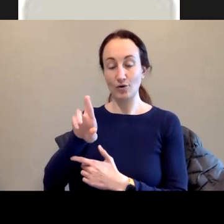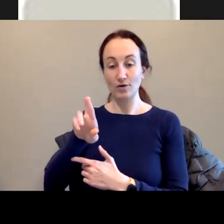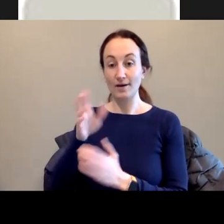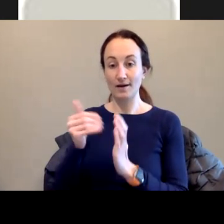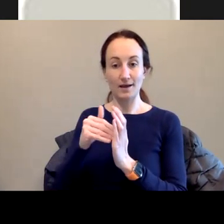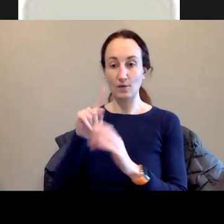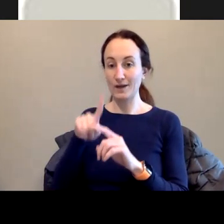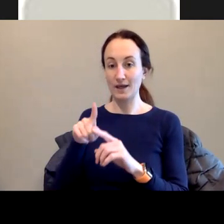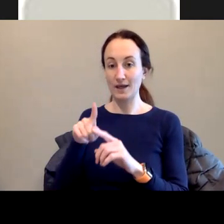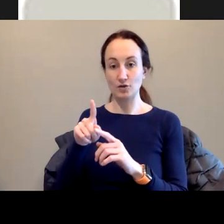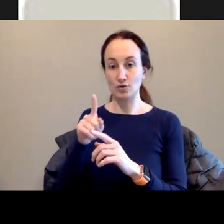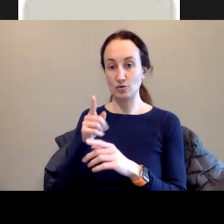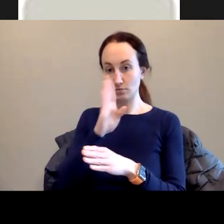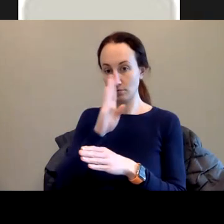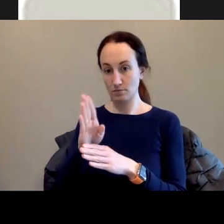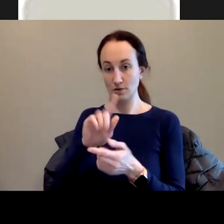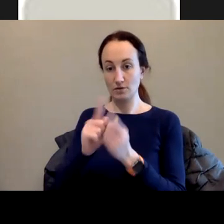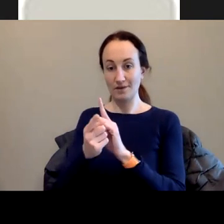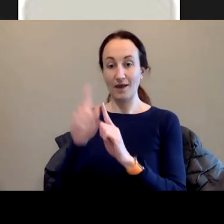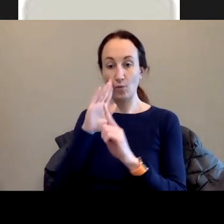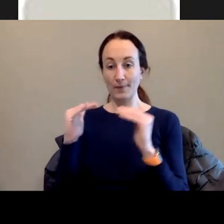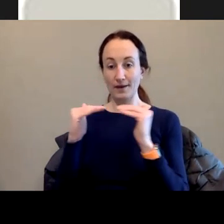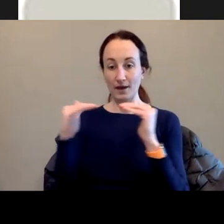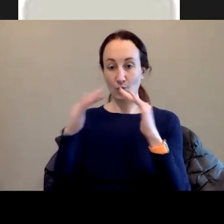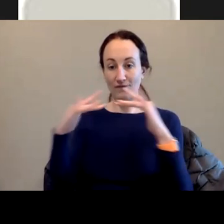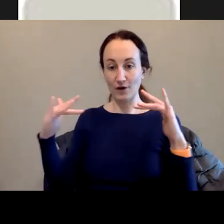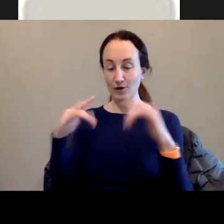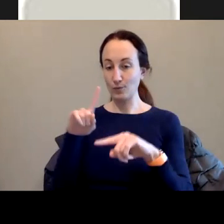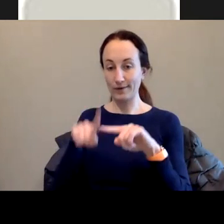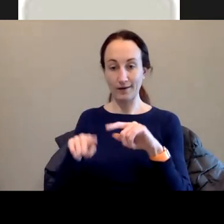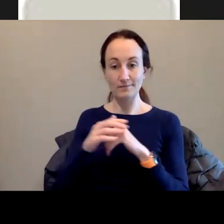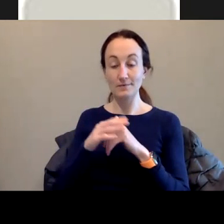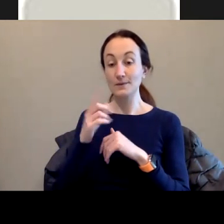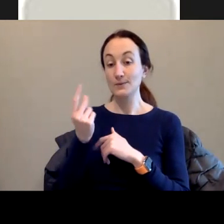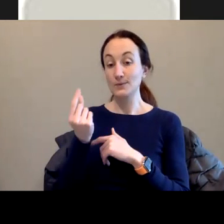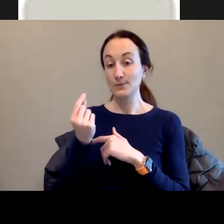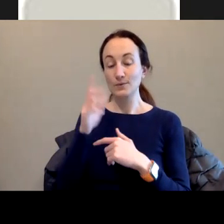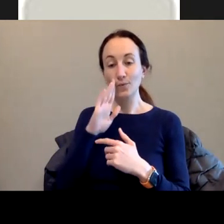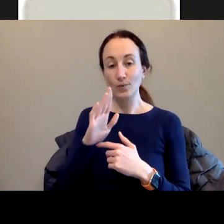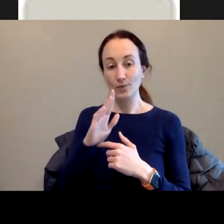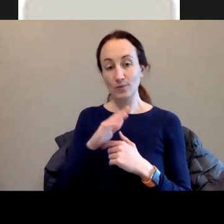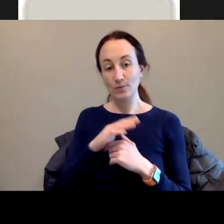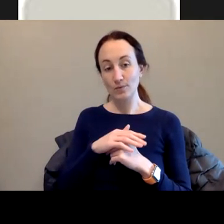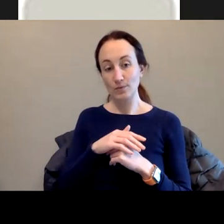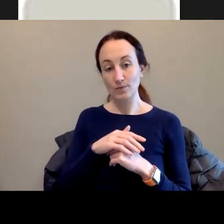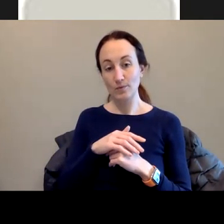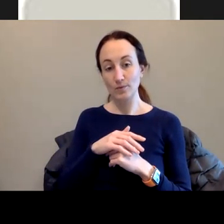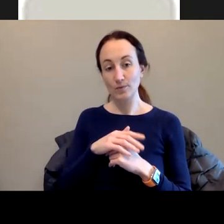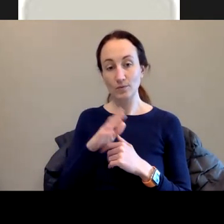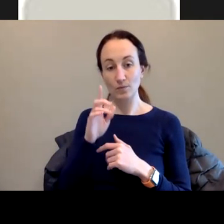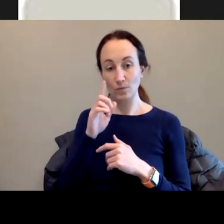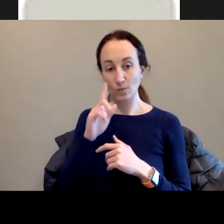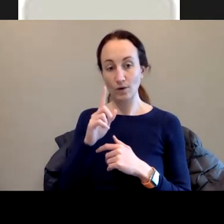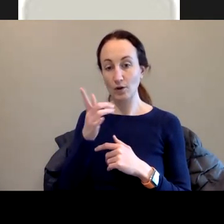linear transformation, which will not be equivariant. So what we do is actually something like